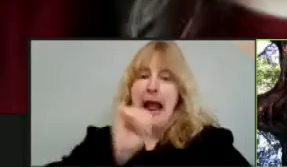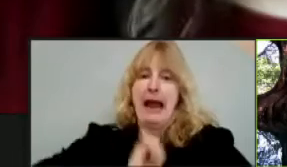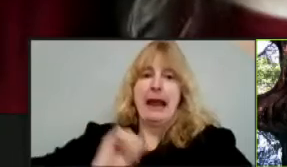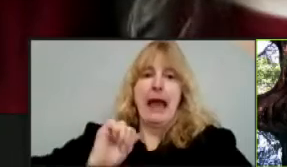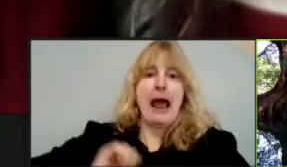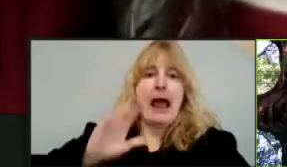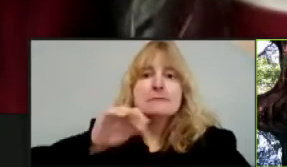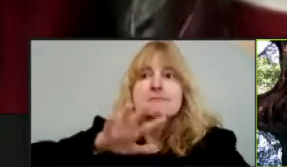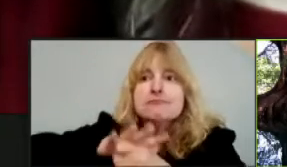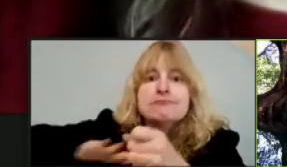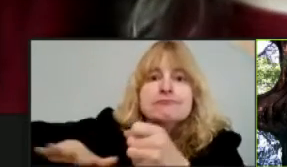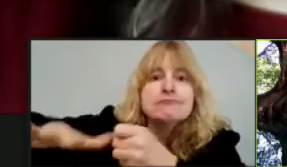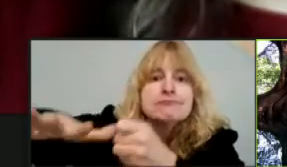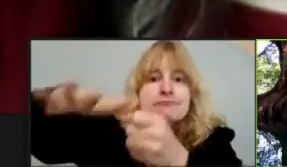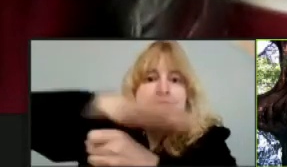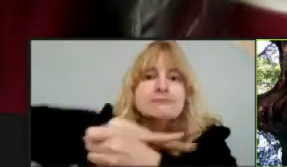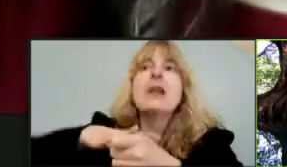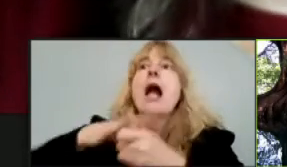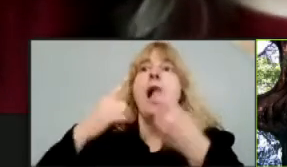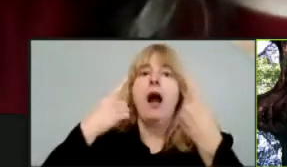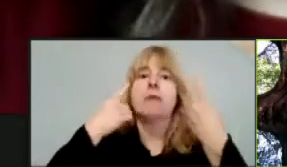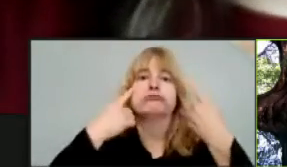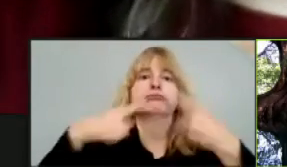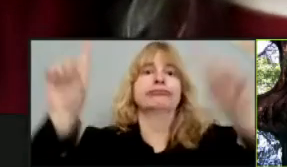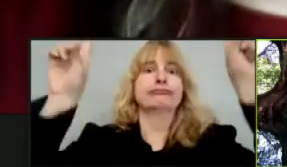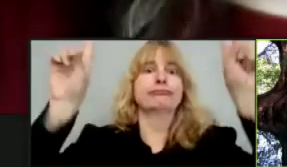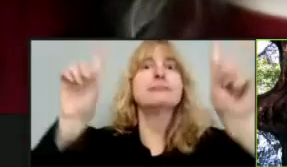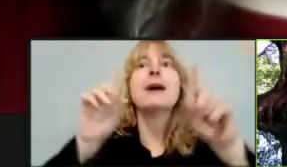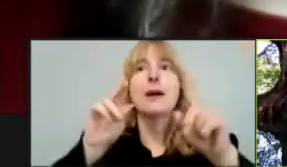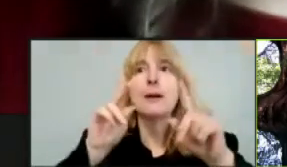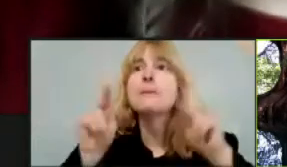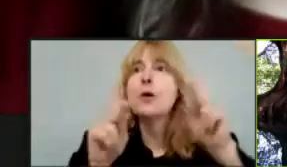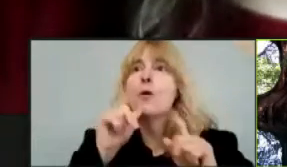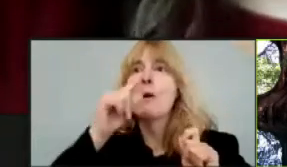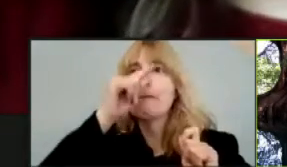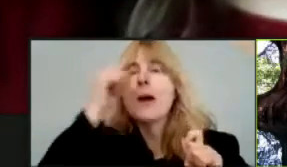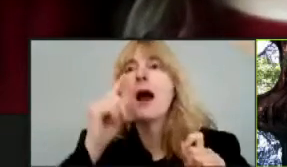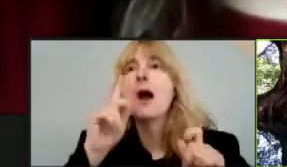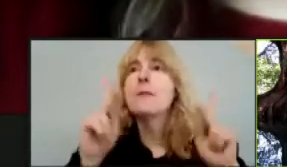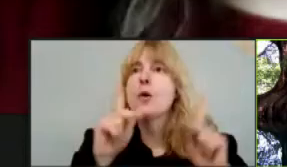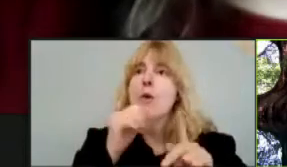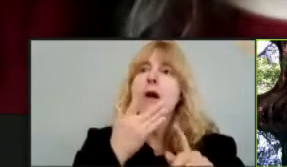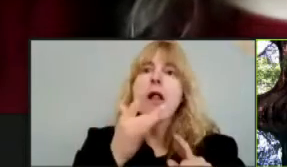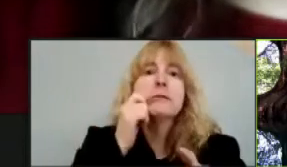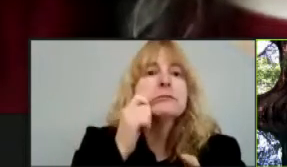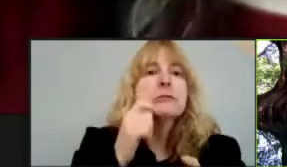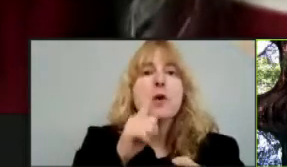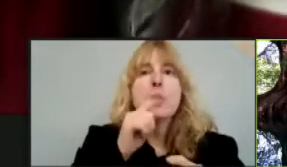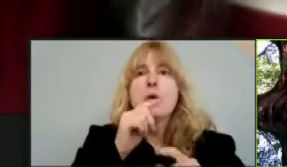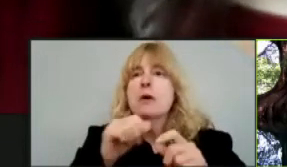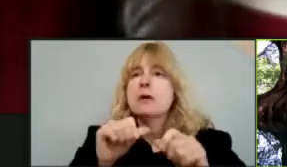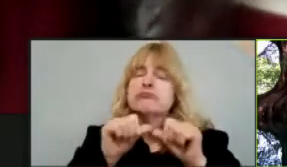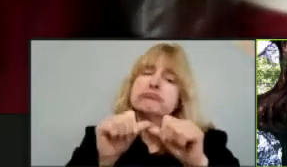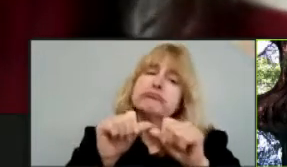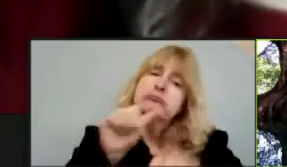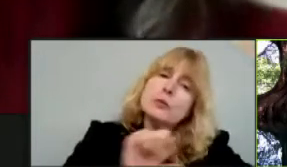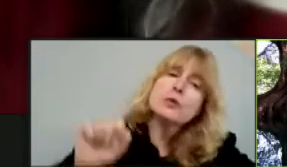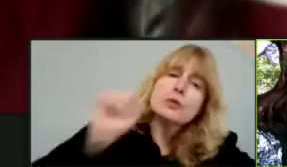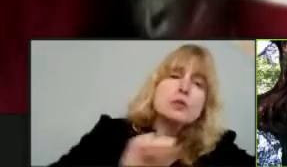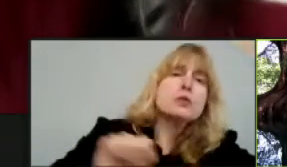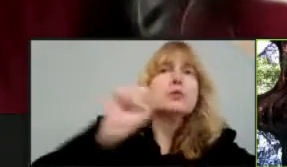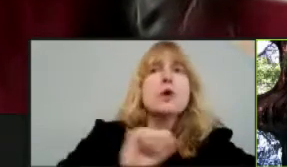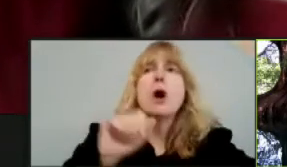victories happen. Black voters, people of color, tireless work of organizers, all of that was